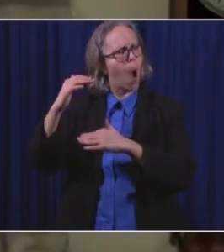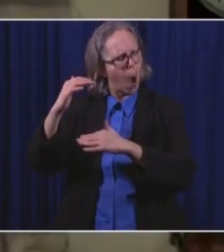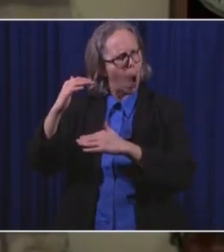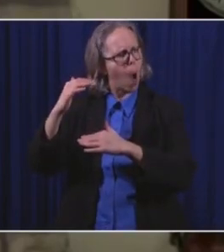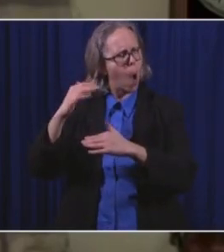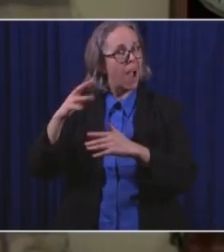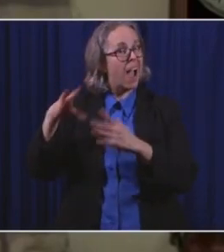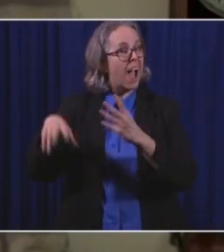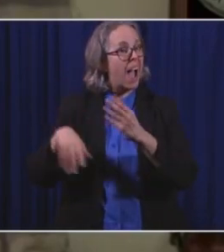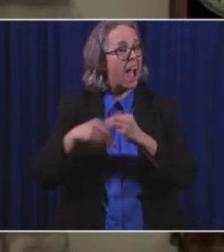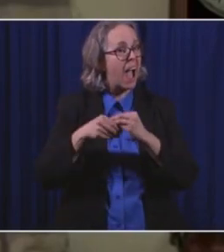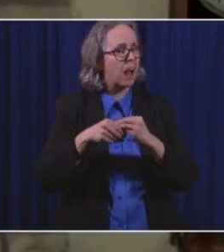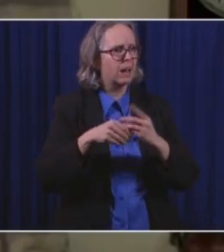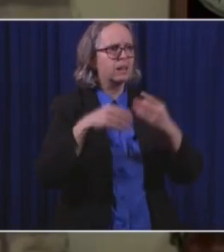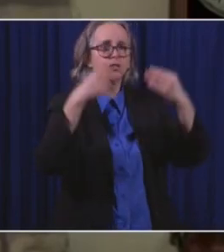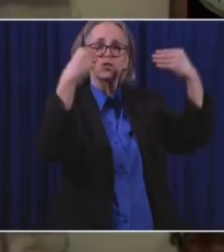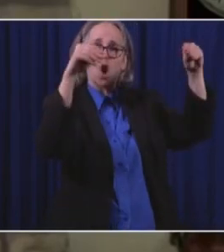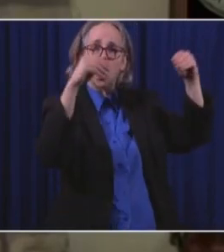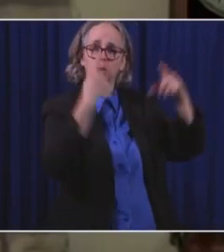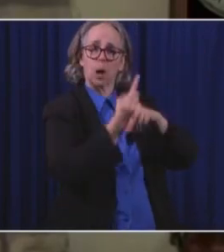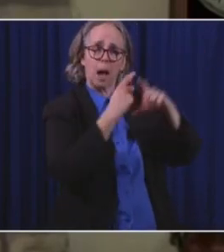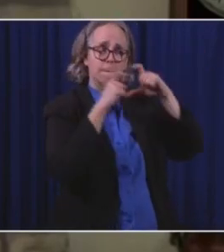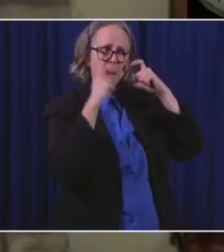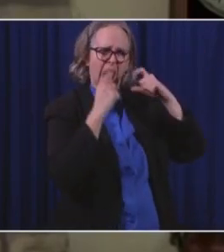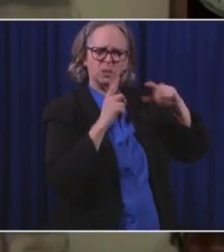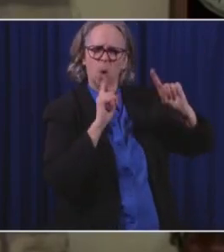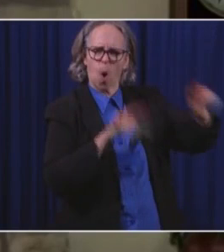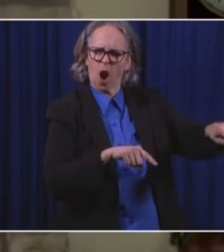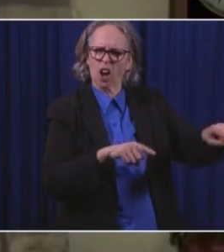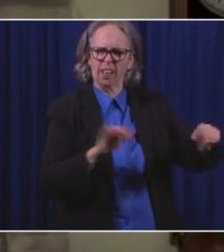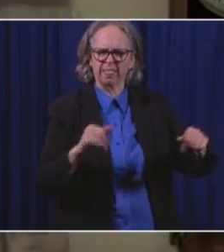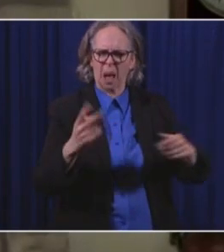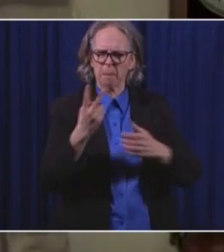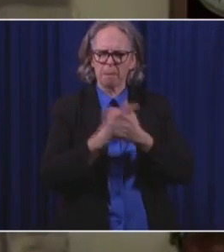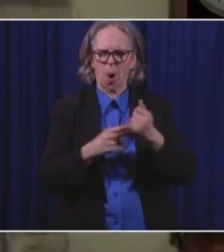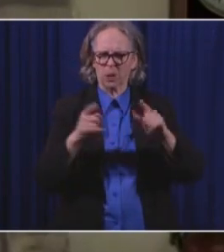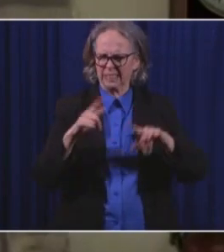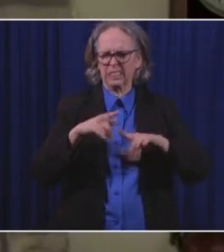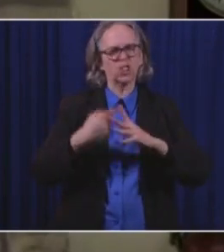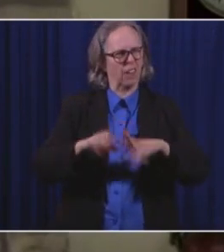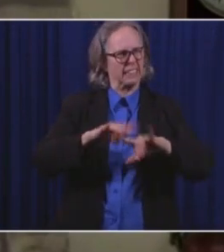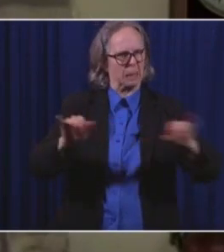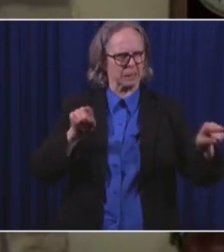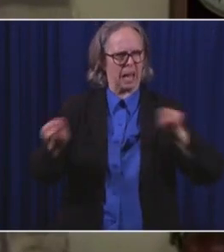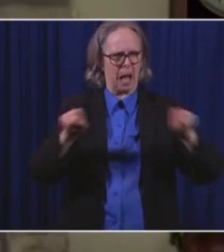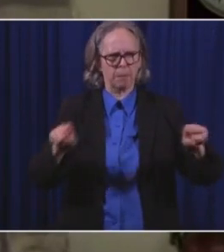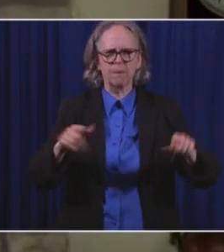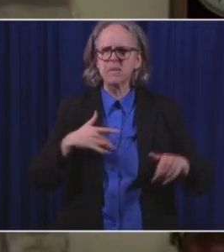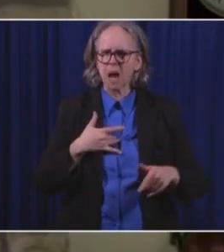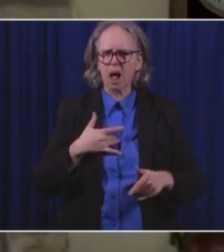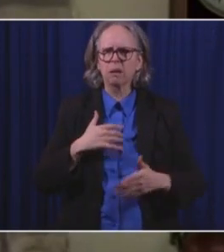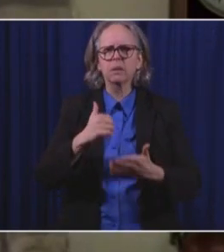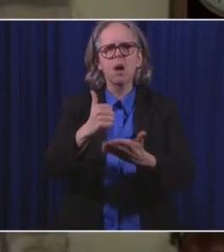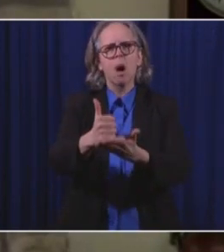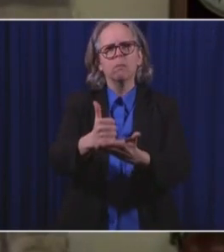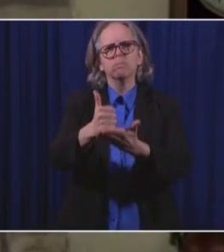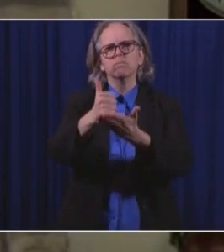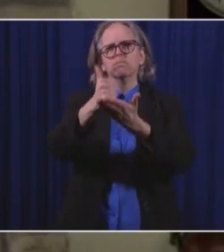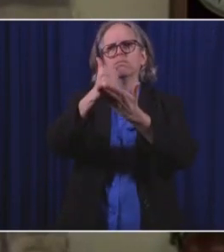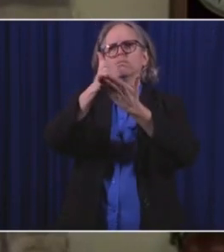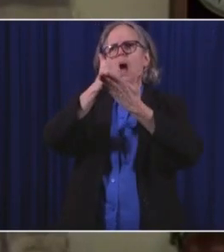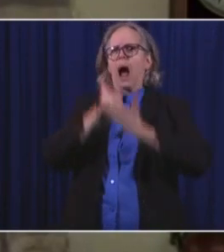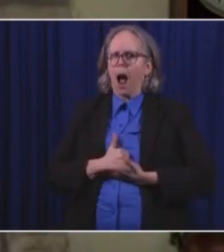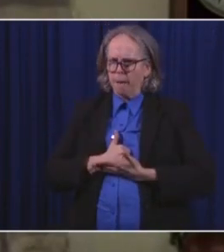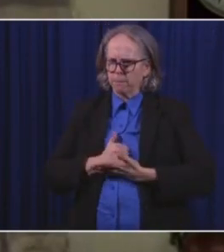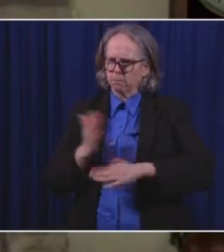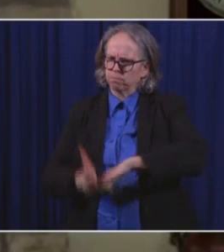retail, was also started about the same time, have had an impact. They've not been able to